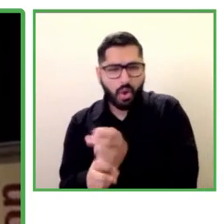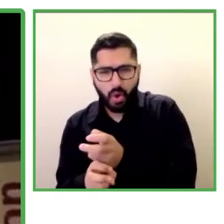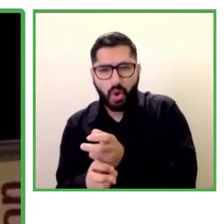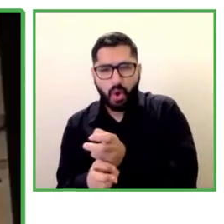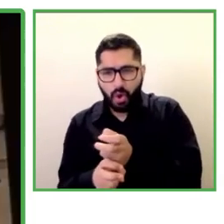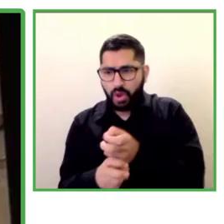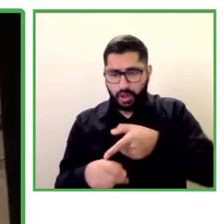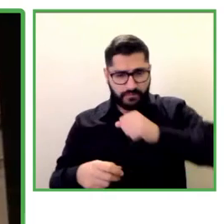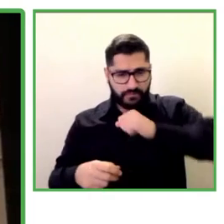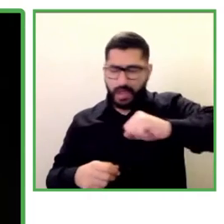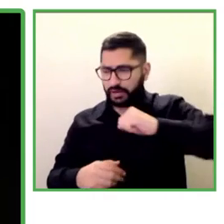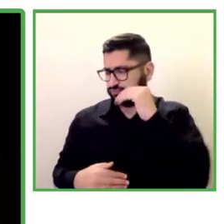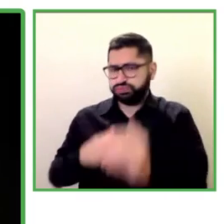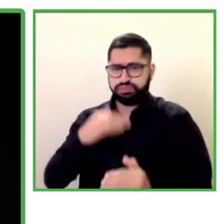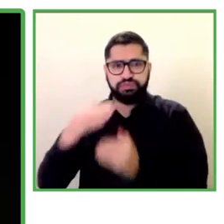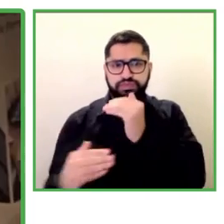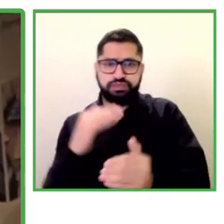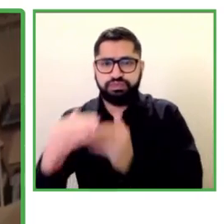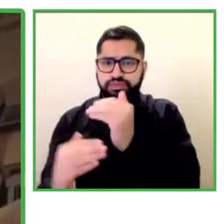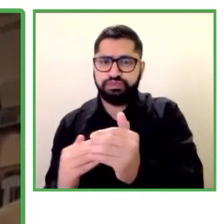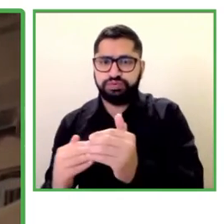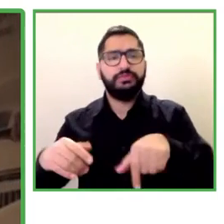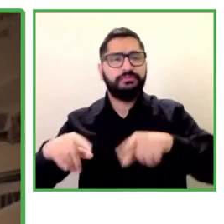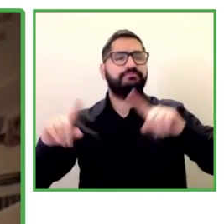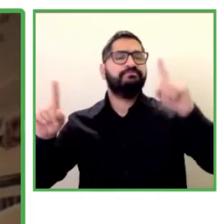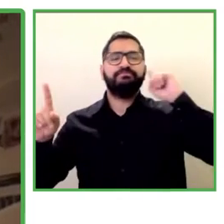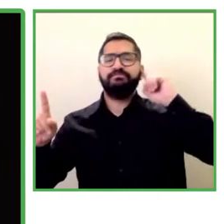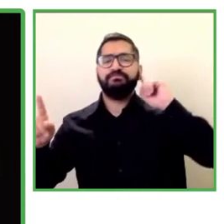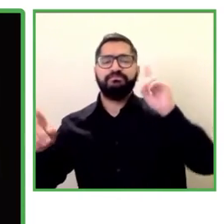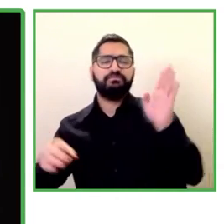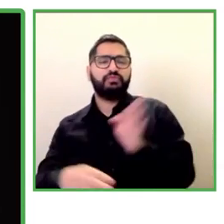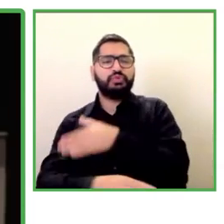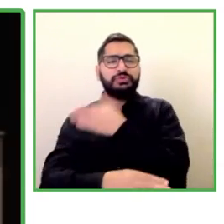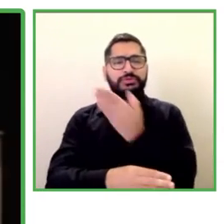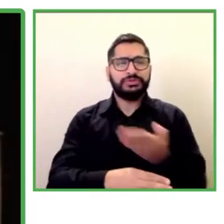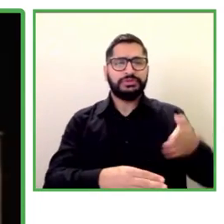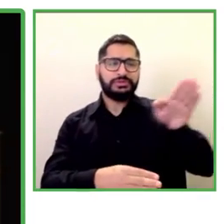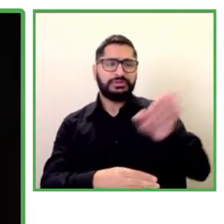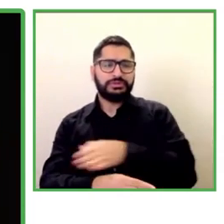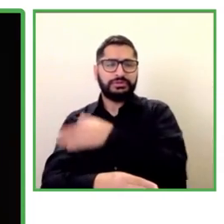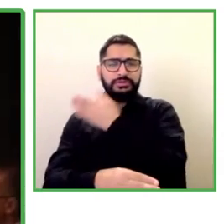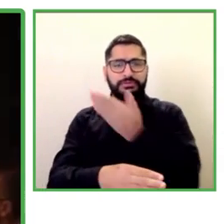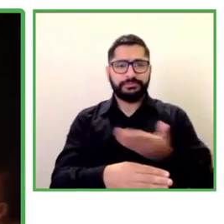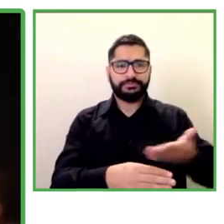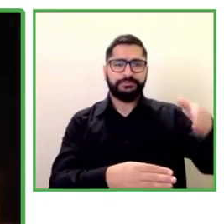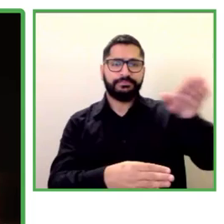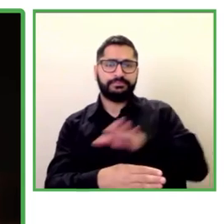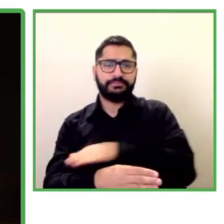Thank you.